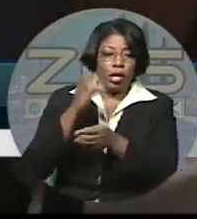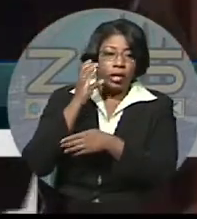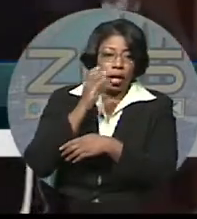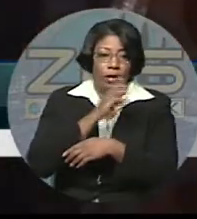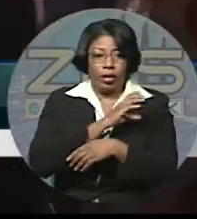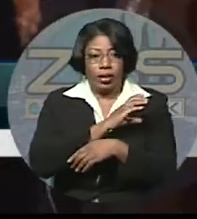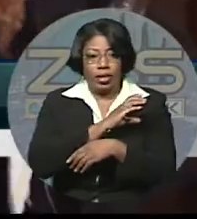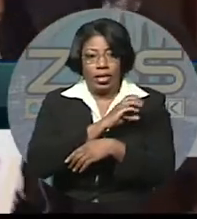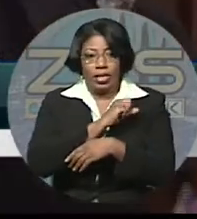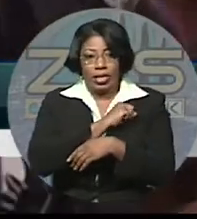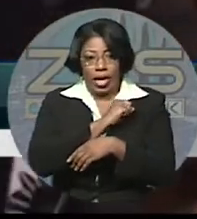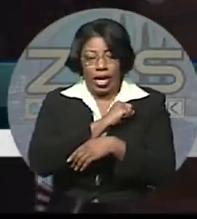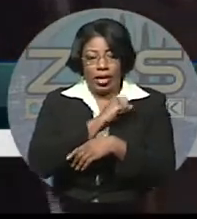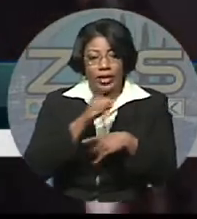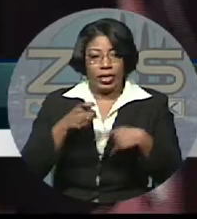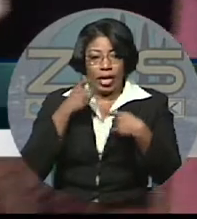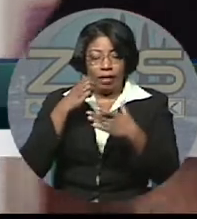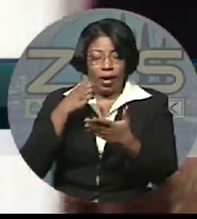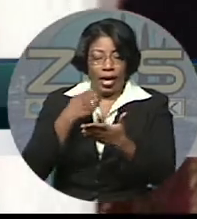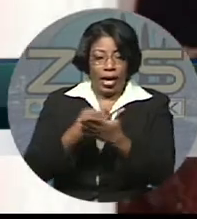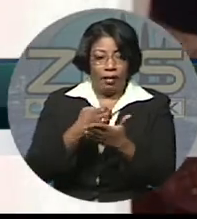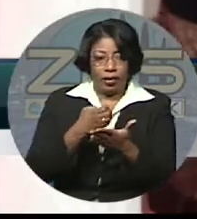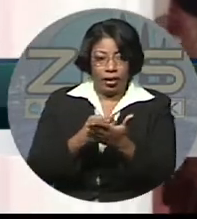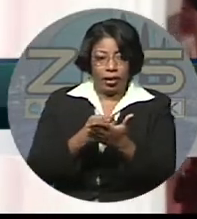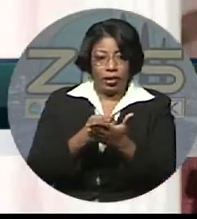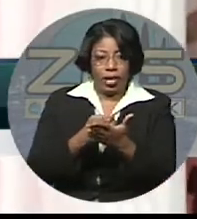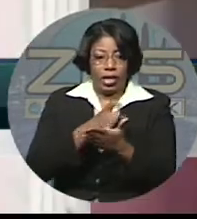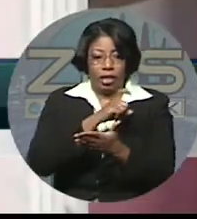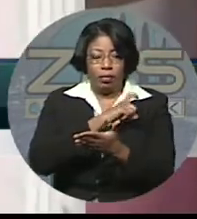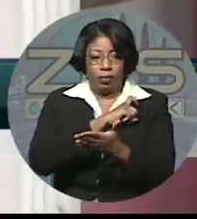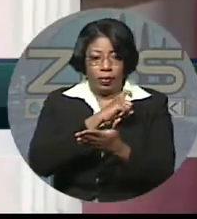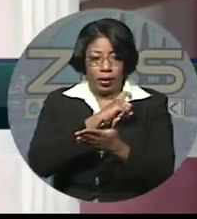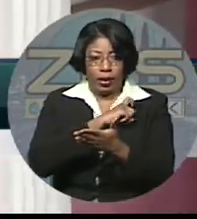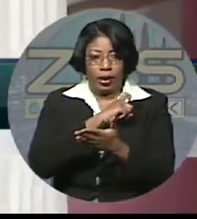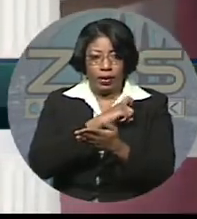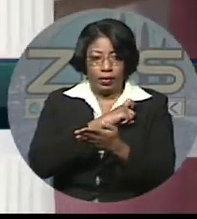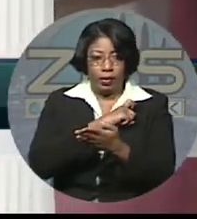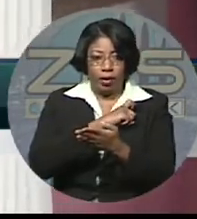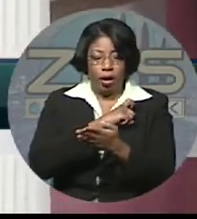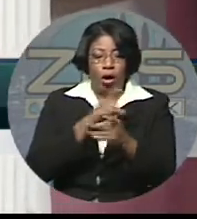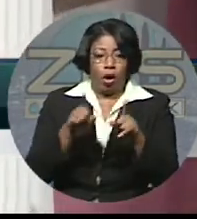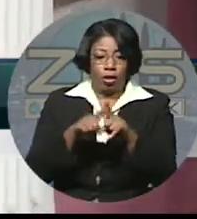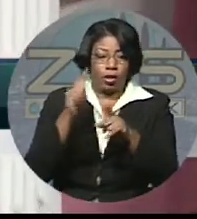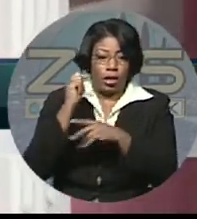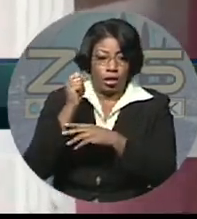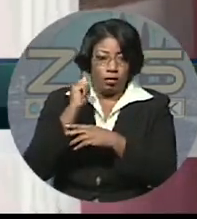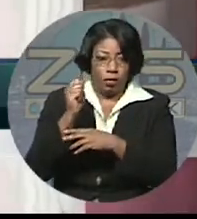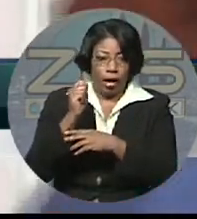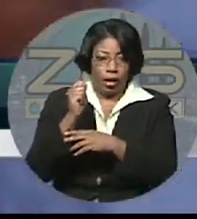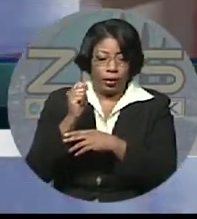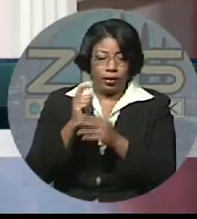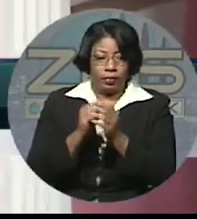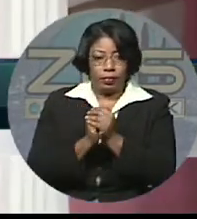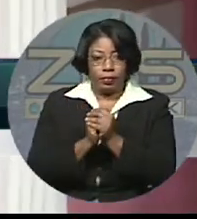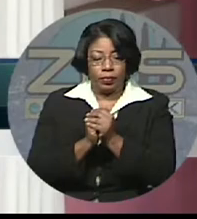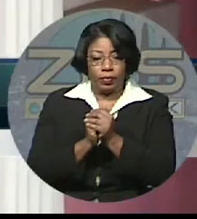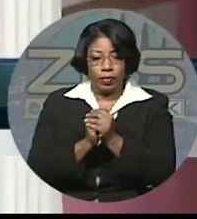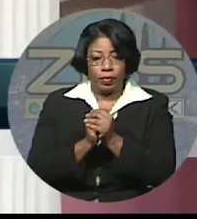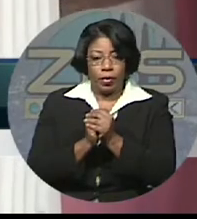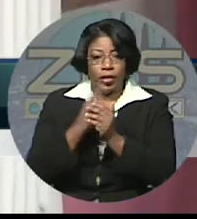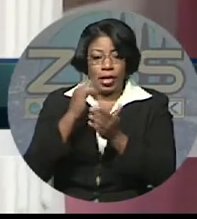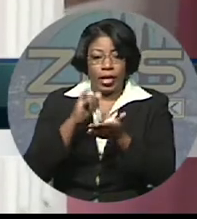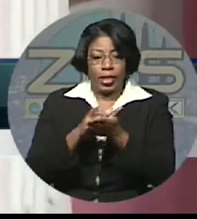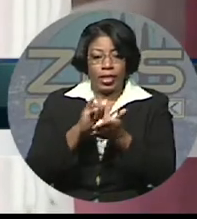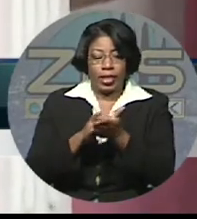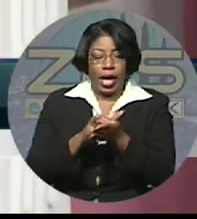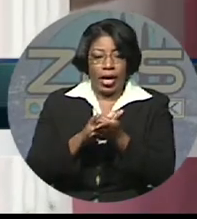evidence. A police detective also testified earlier that he visited the RAND lab at PMH and spoke to Dr. Sands, who pointed out the body